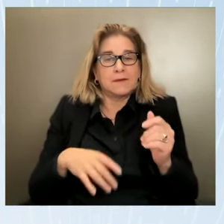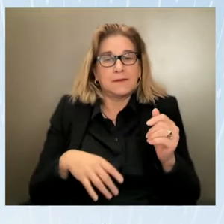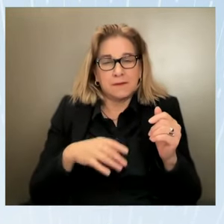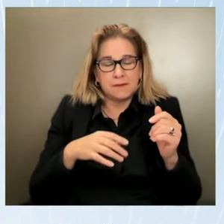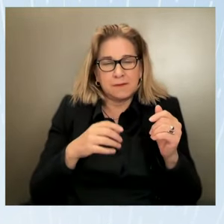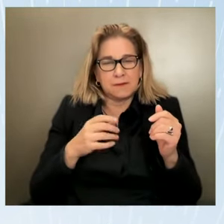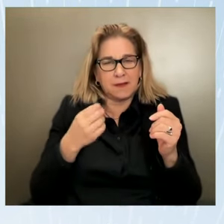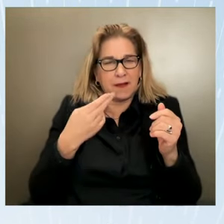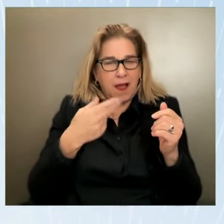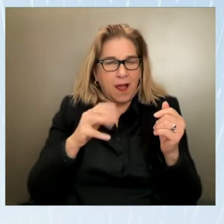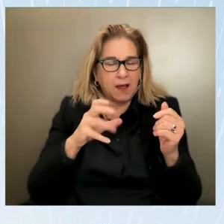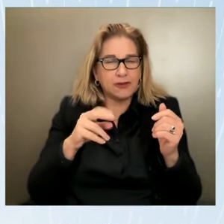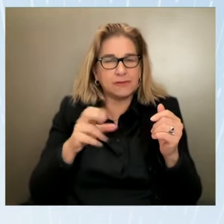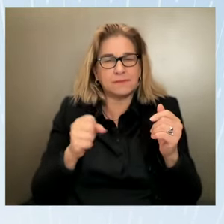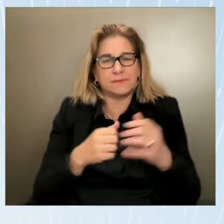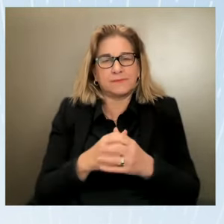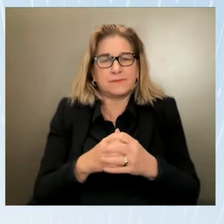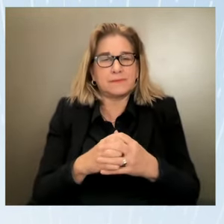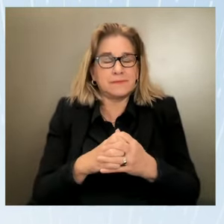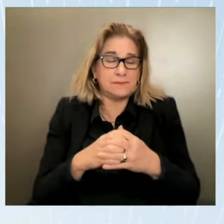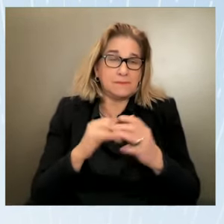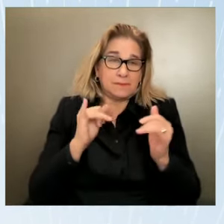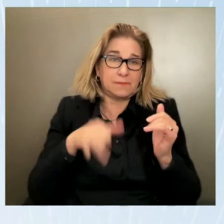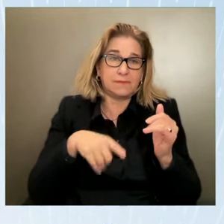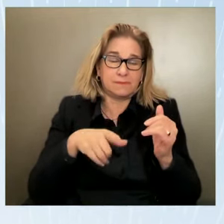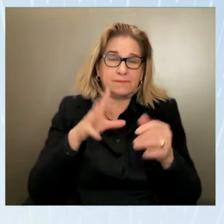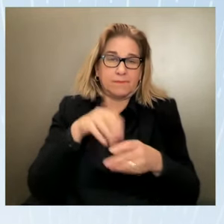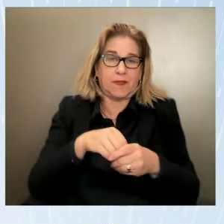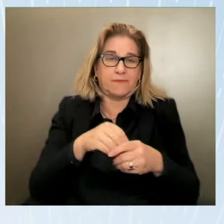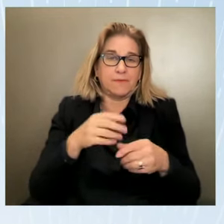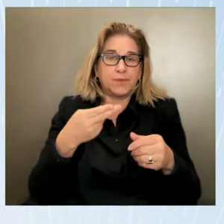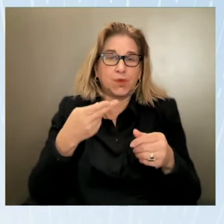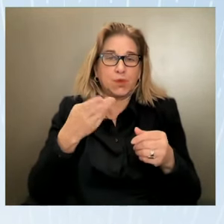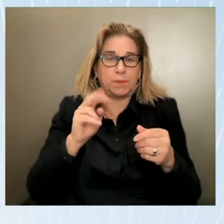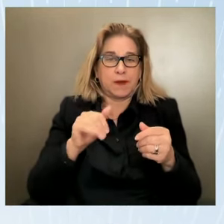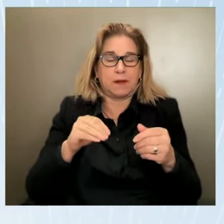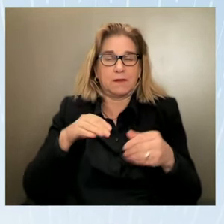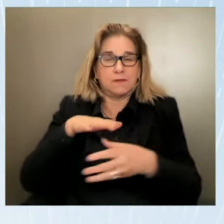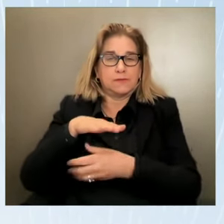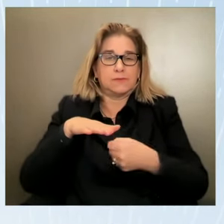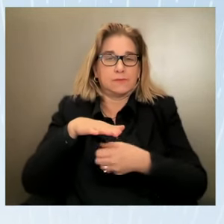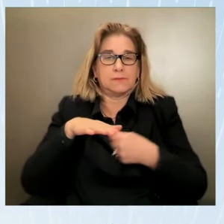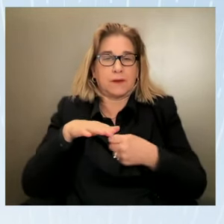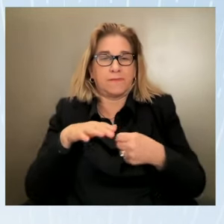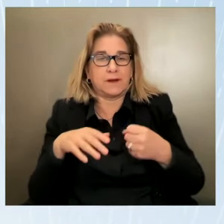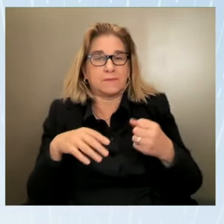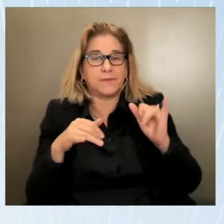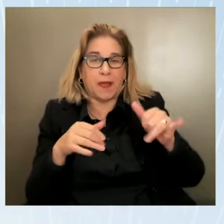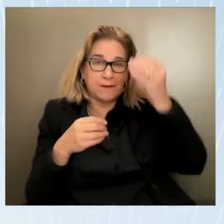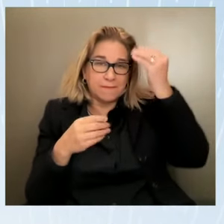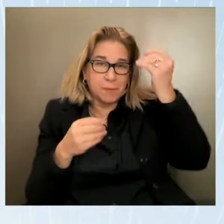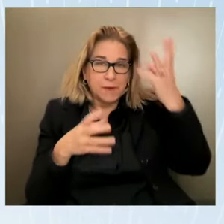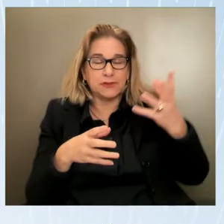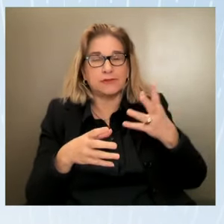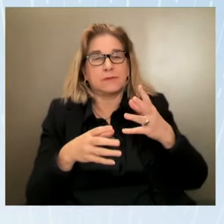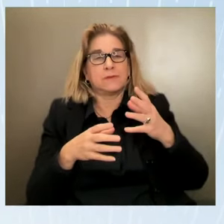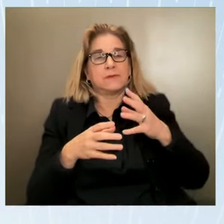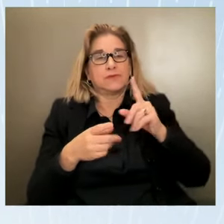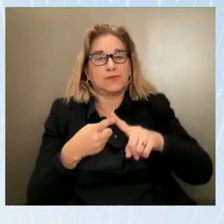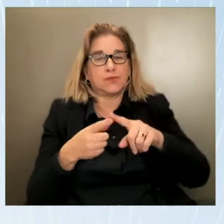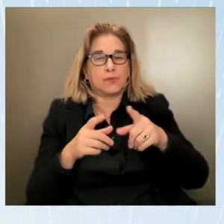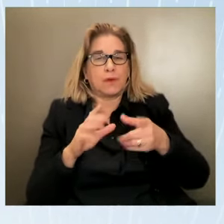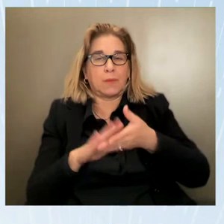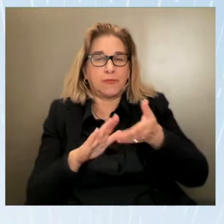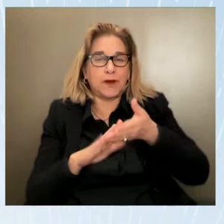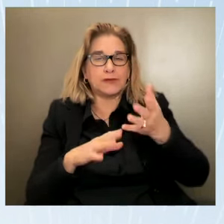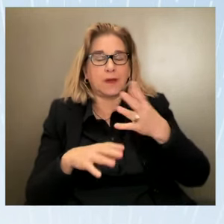providing information on to operators and to policymakers who are focused on countering the threat. And not only do we see the way in